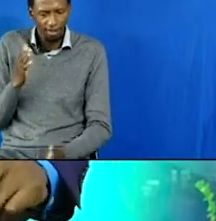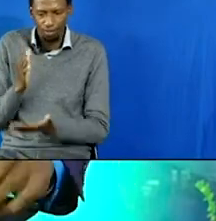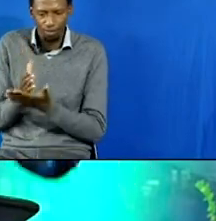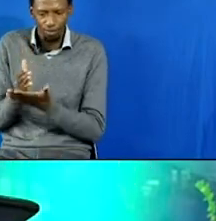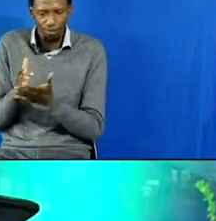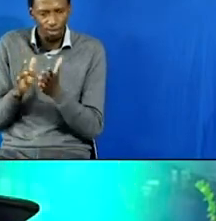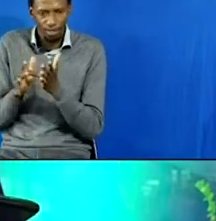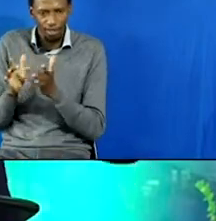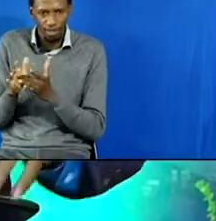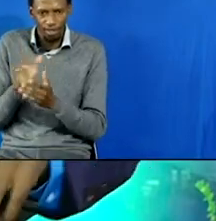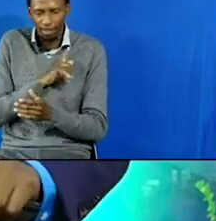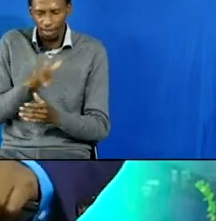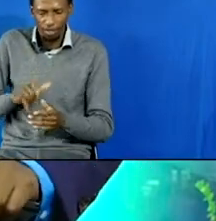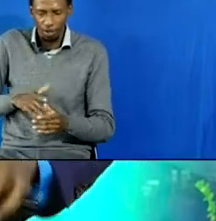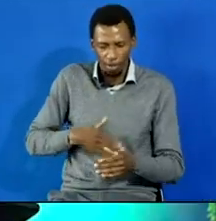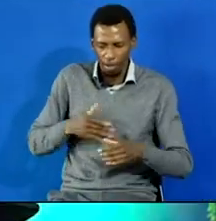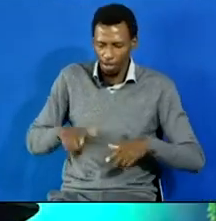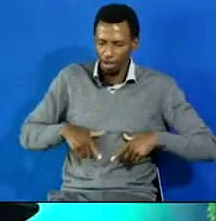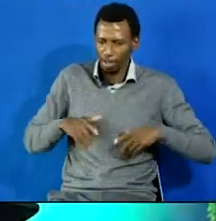life. I'm a liar.